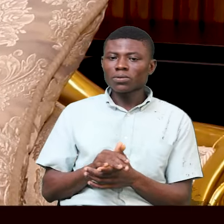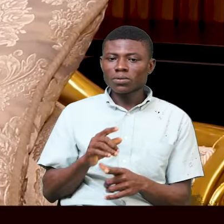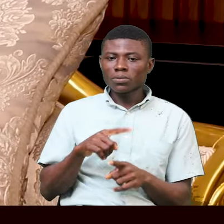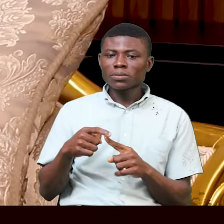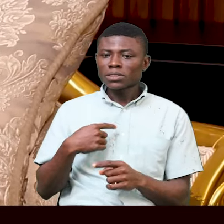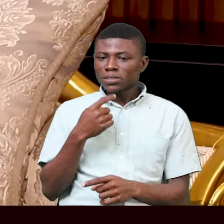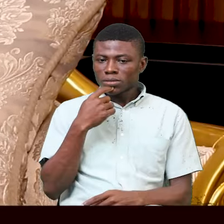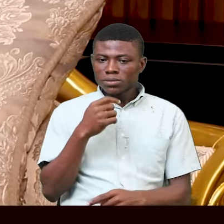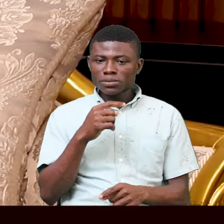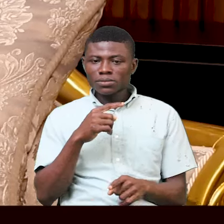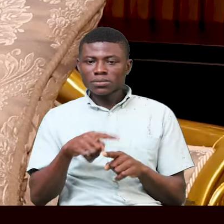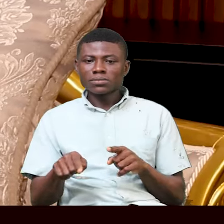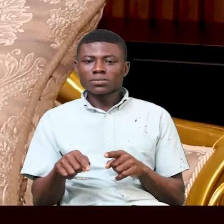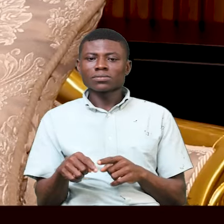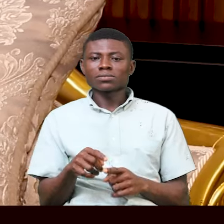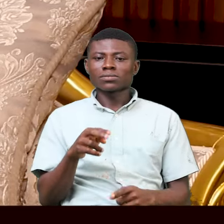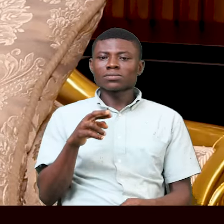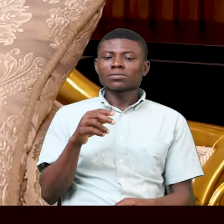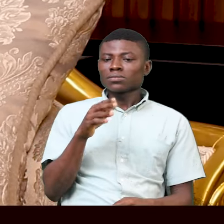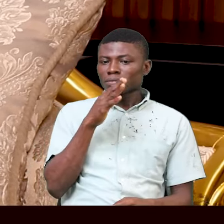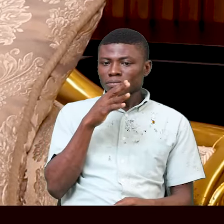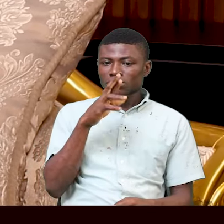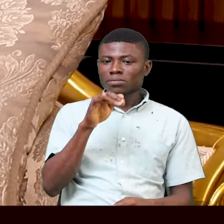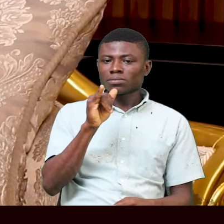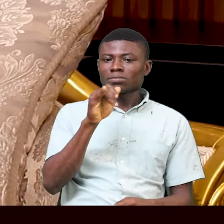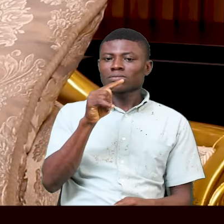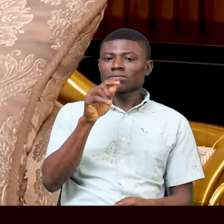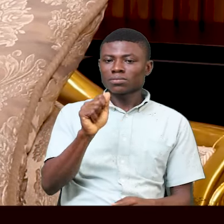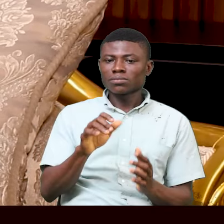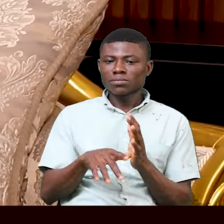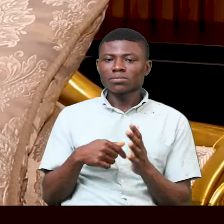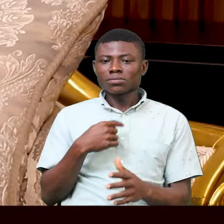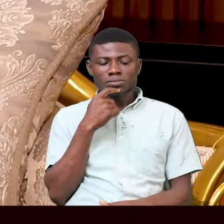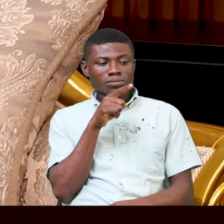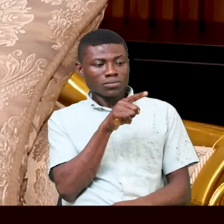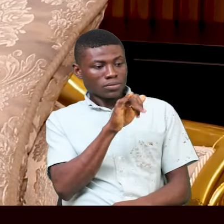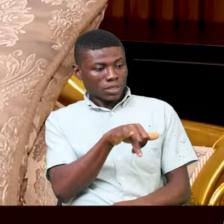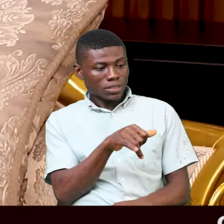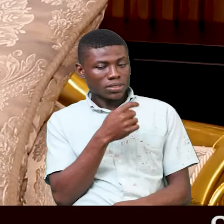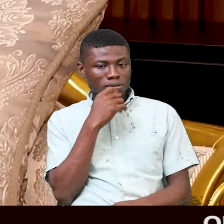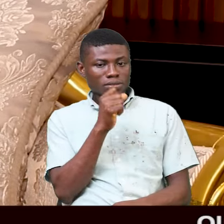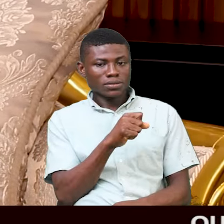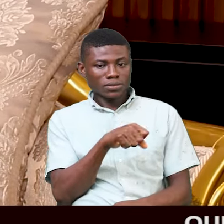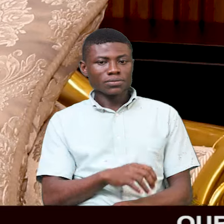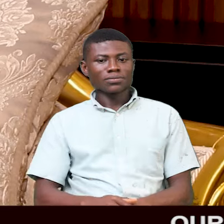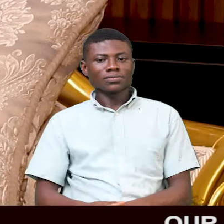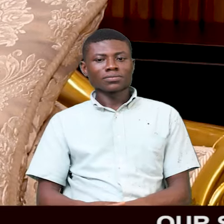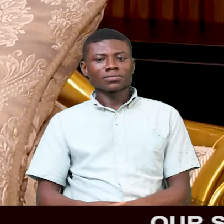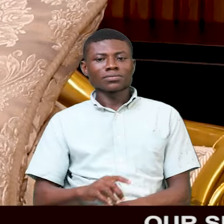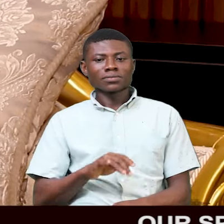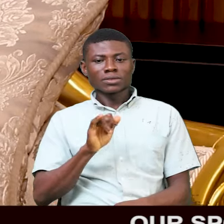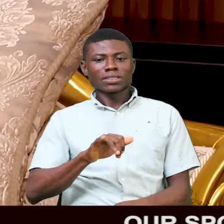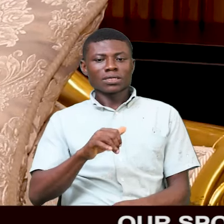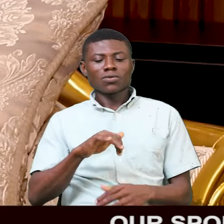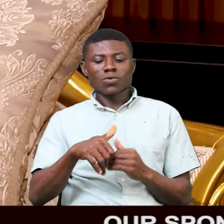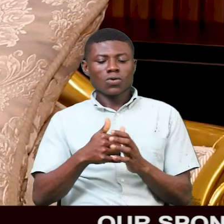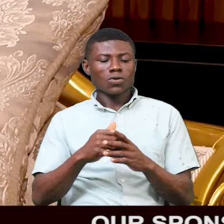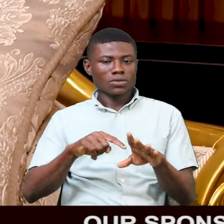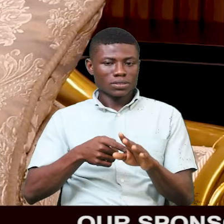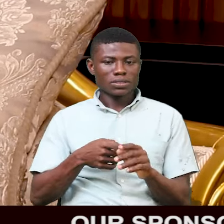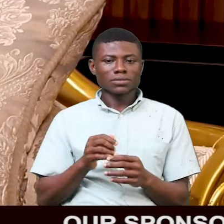And I said, which of the Glorias? And I'm Mama Rita, my wife. Mm-hmm. So, Gloria, I'm be you. Okay. And I'm saying, honey. So that was how it